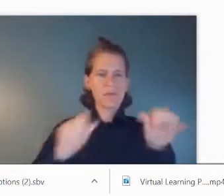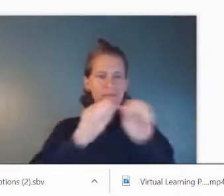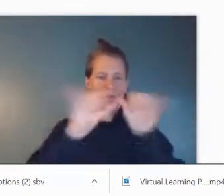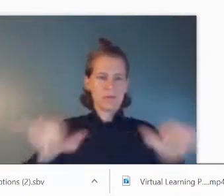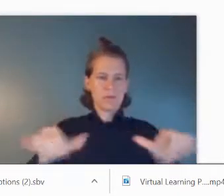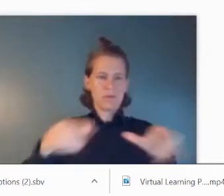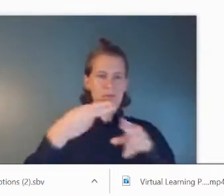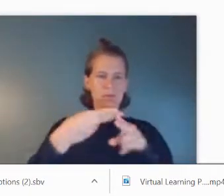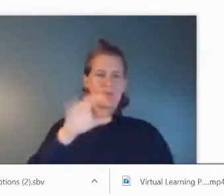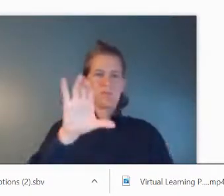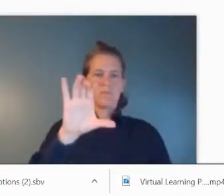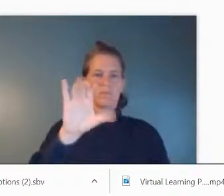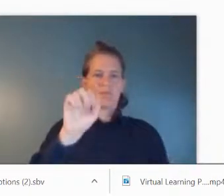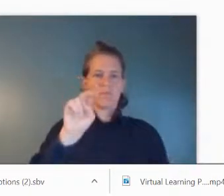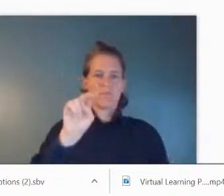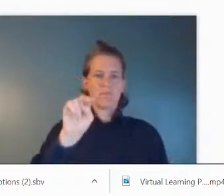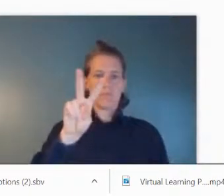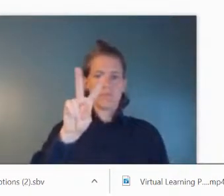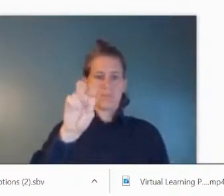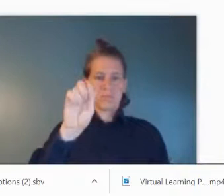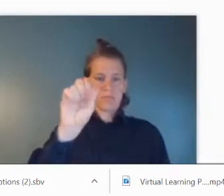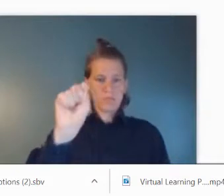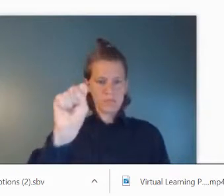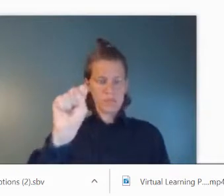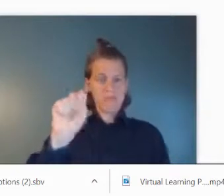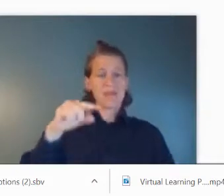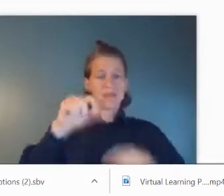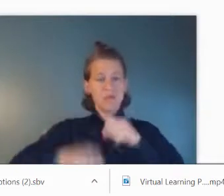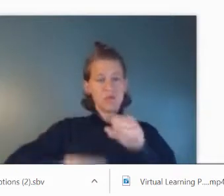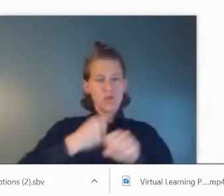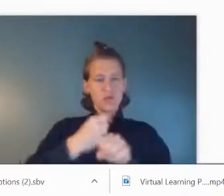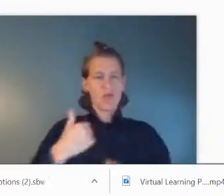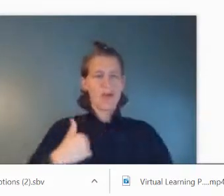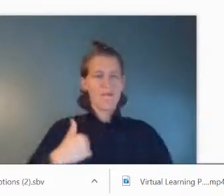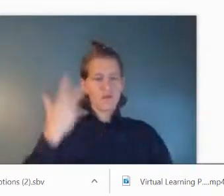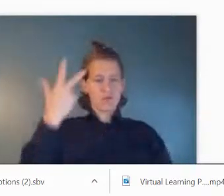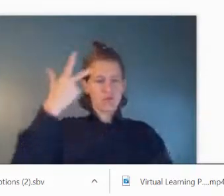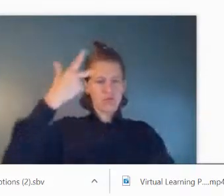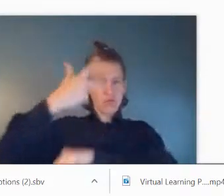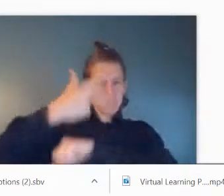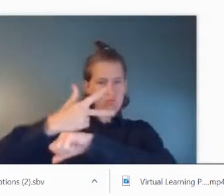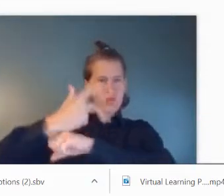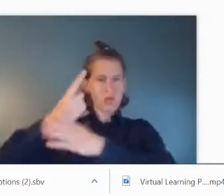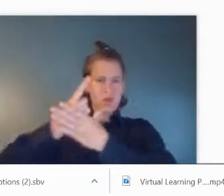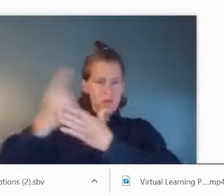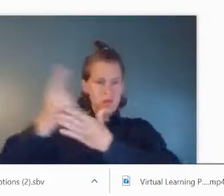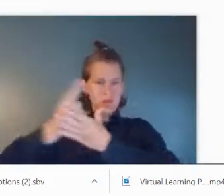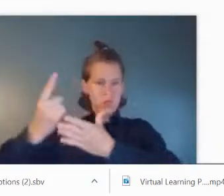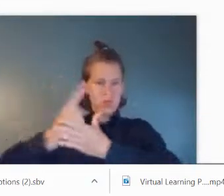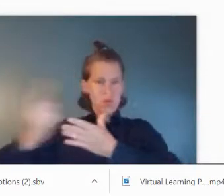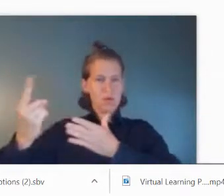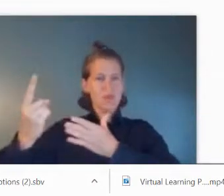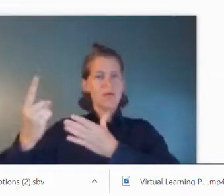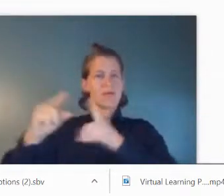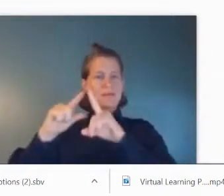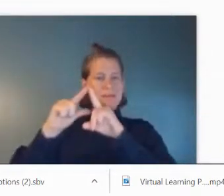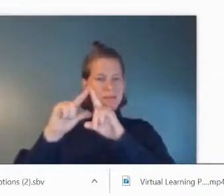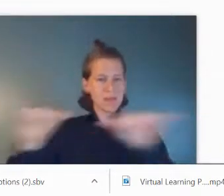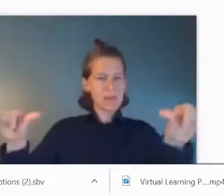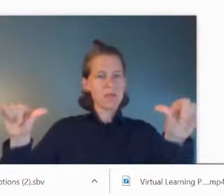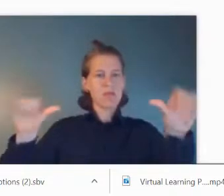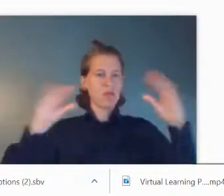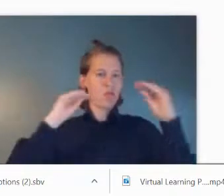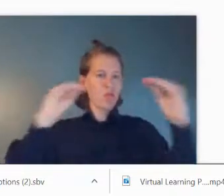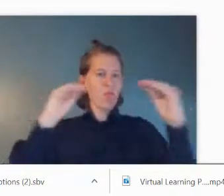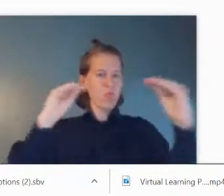This year, we will have three synchronous learning days where students attend class virtually. Last year,